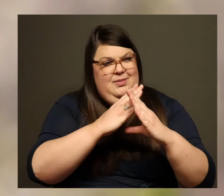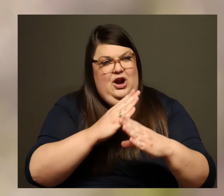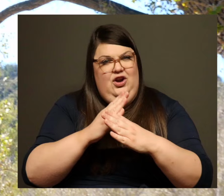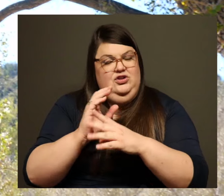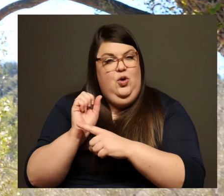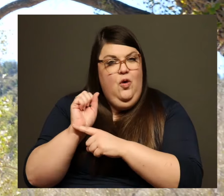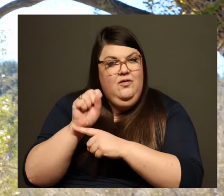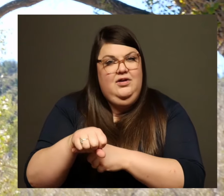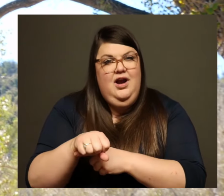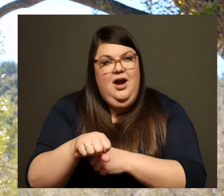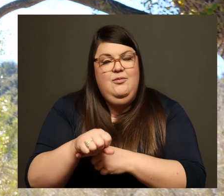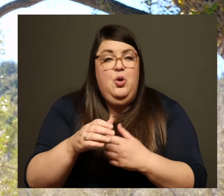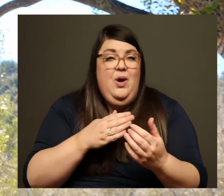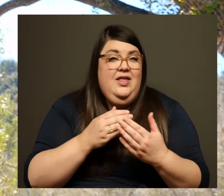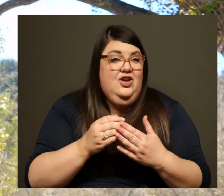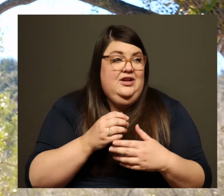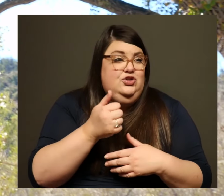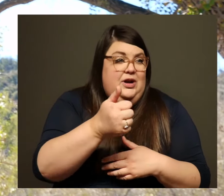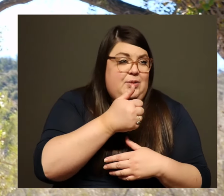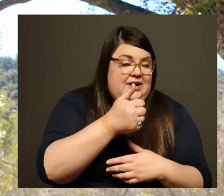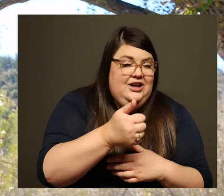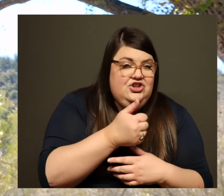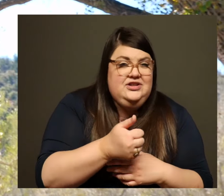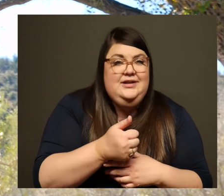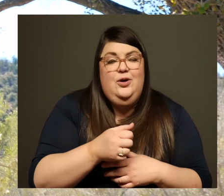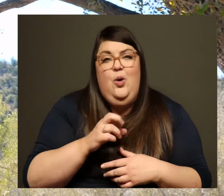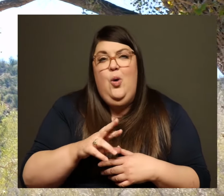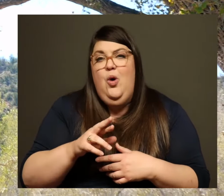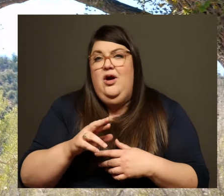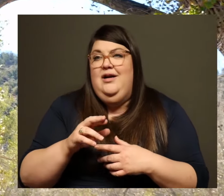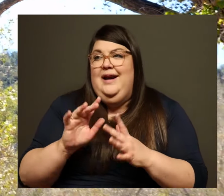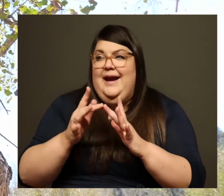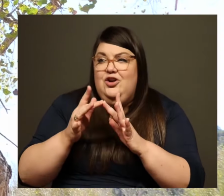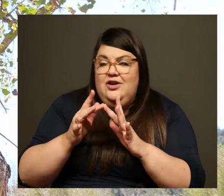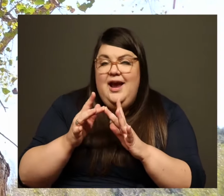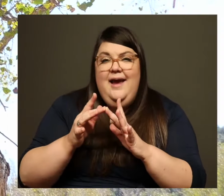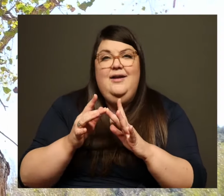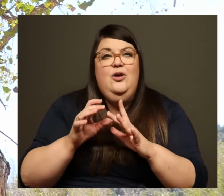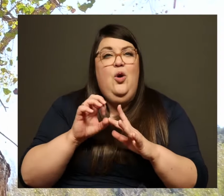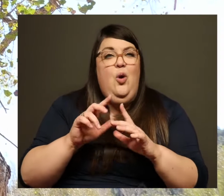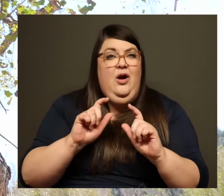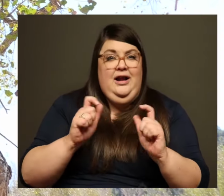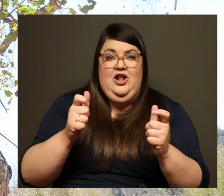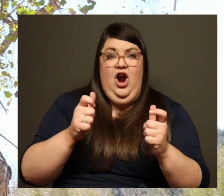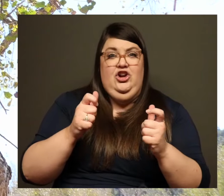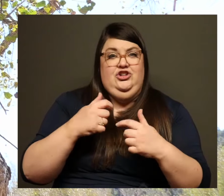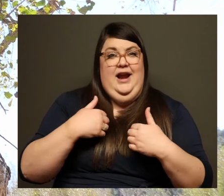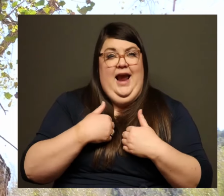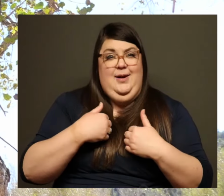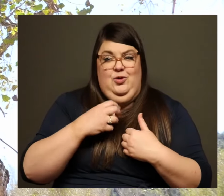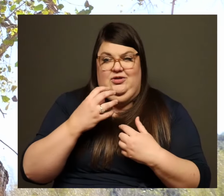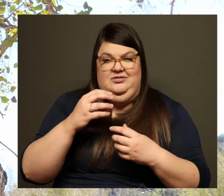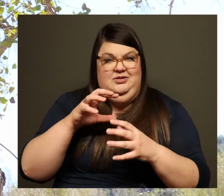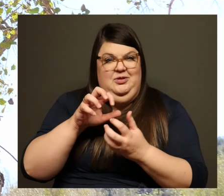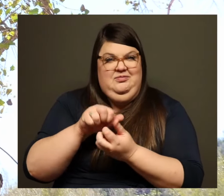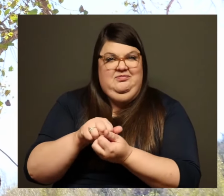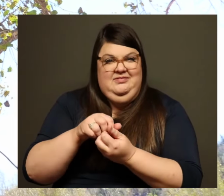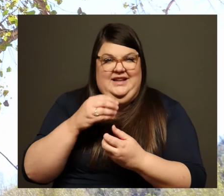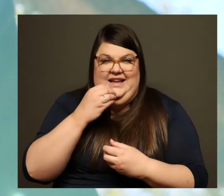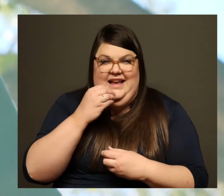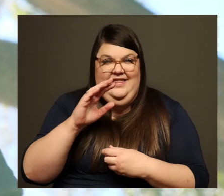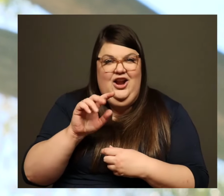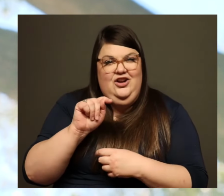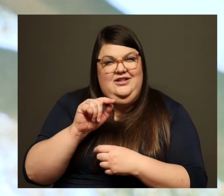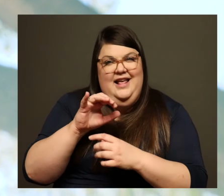face, whether that's a lack of transportation, lack of a reliable internet, or a large animal that ate their telescope, they can be